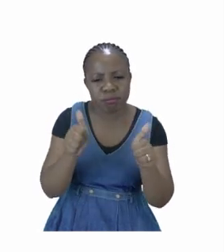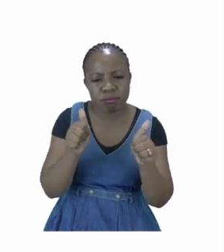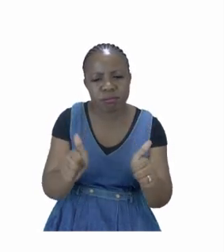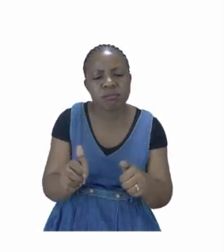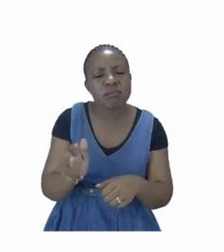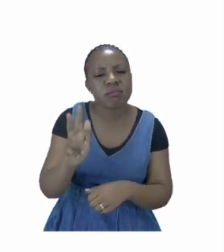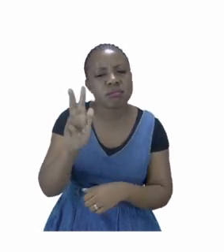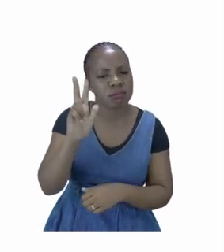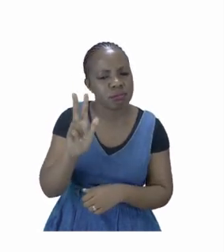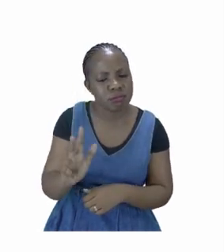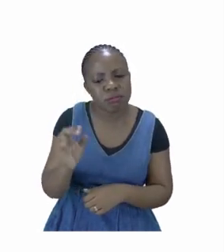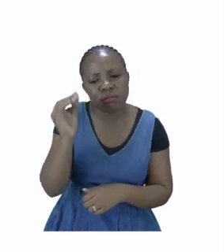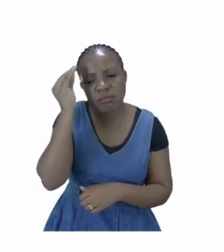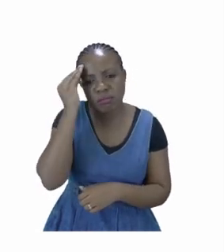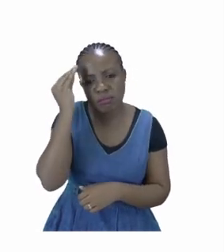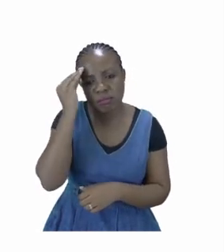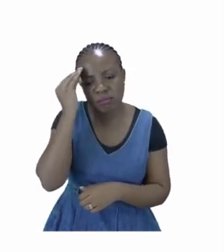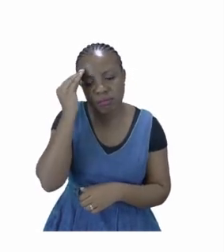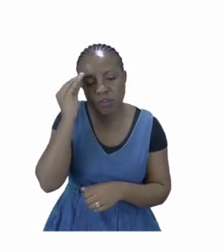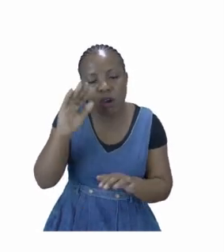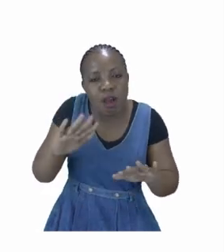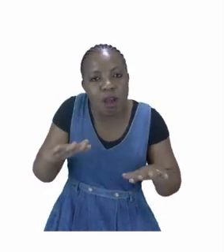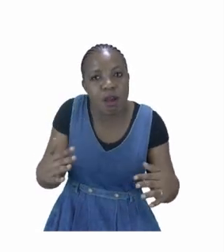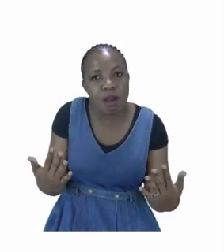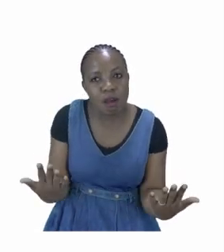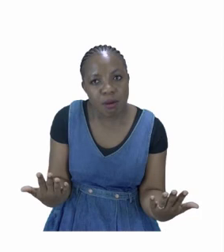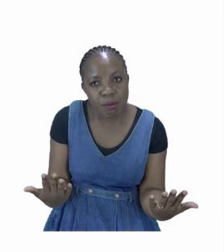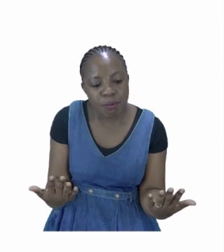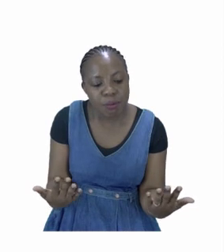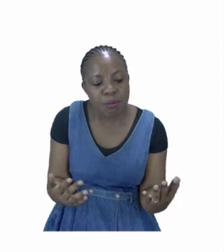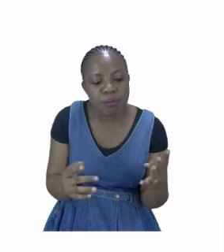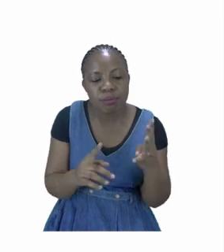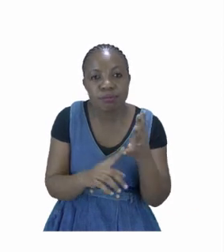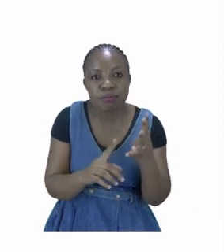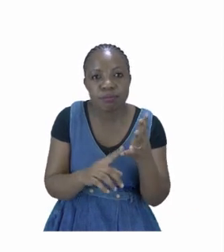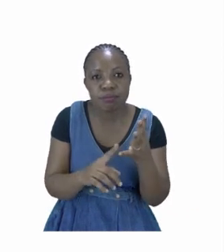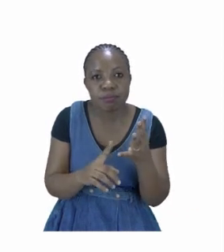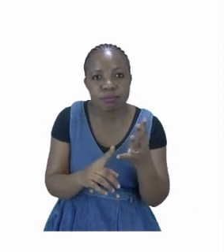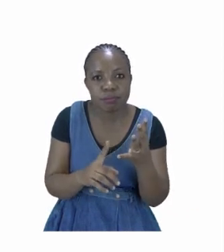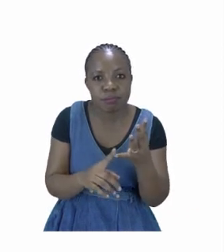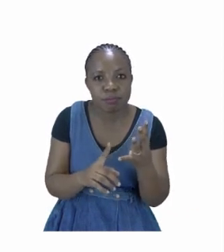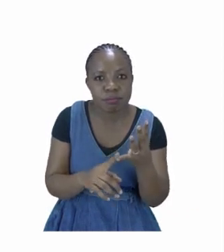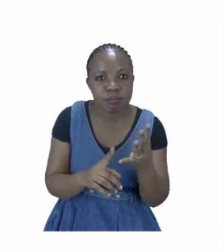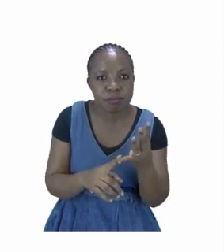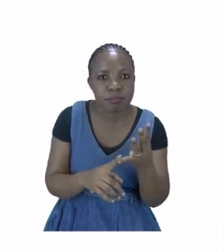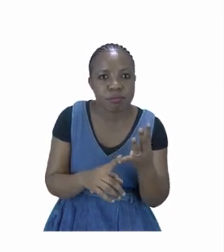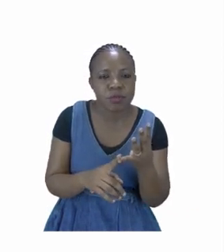Number 4. When do we sing children's songs?